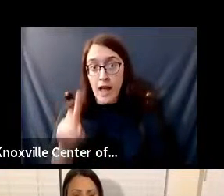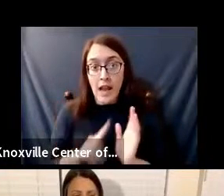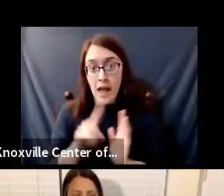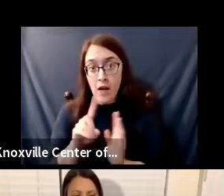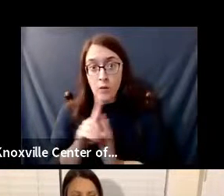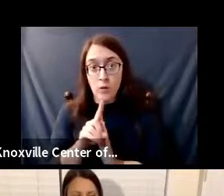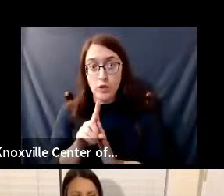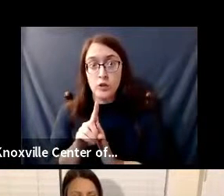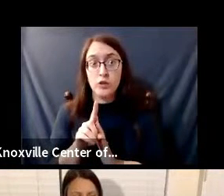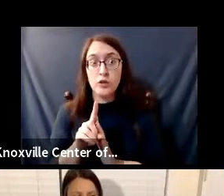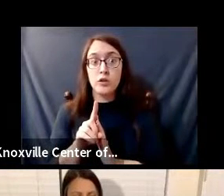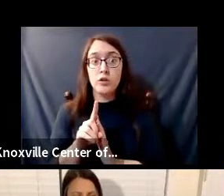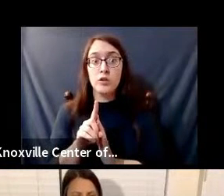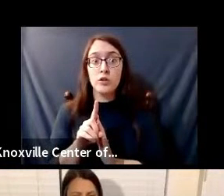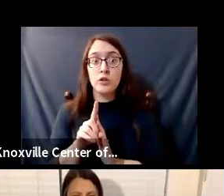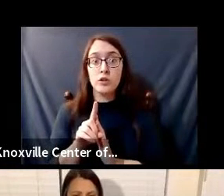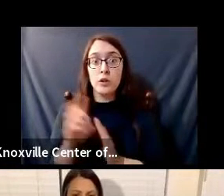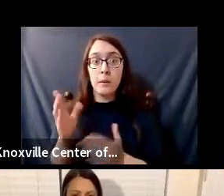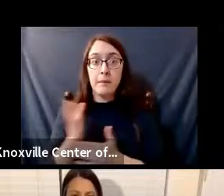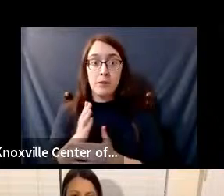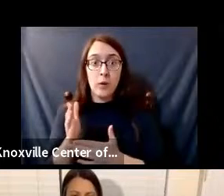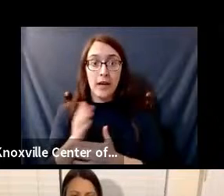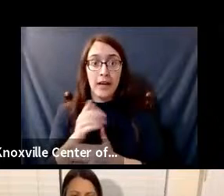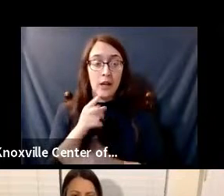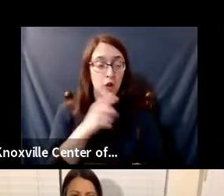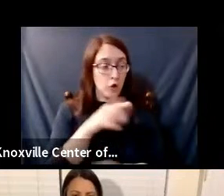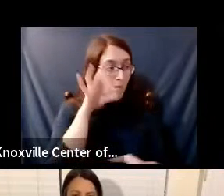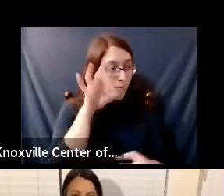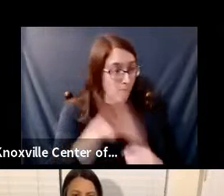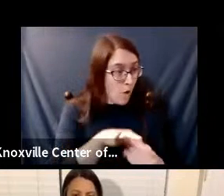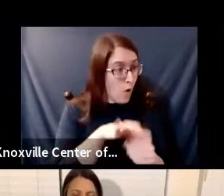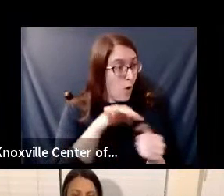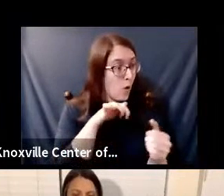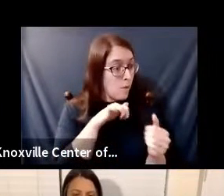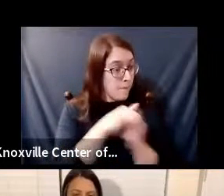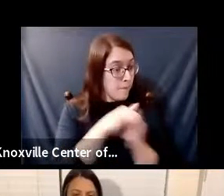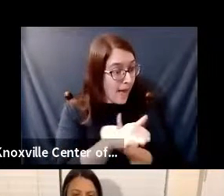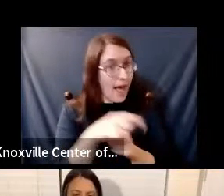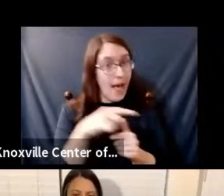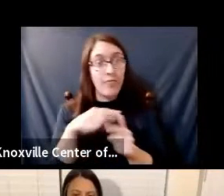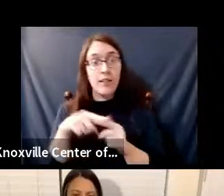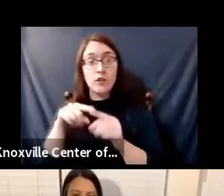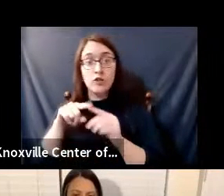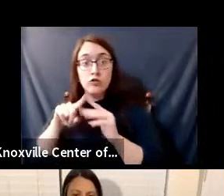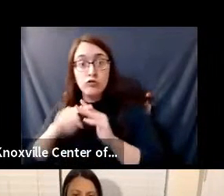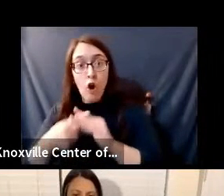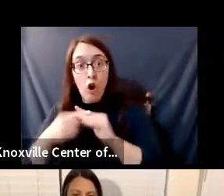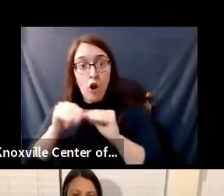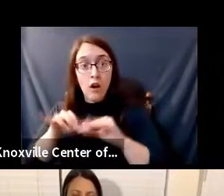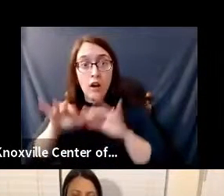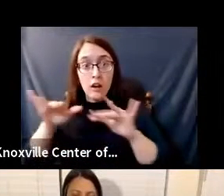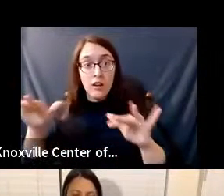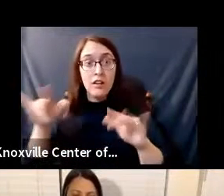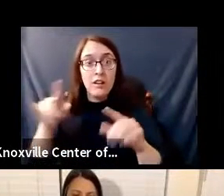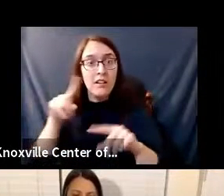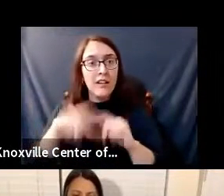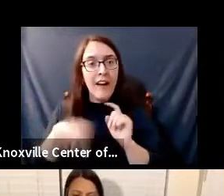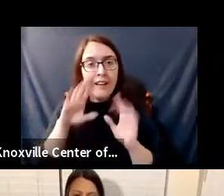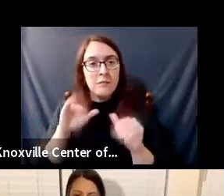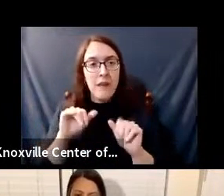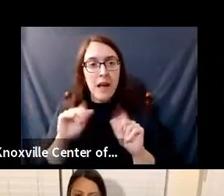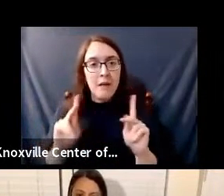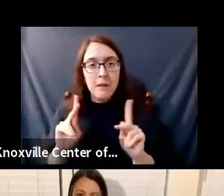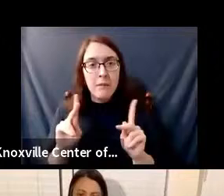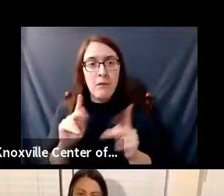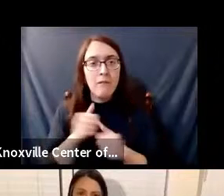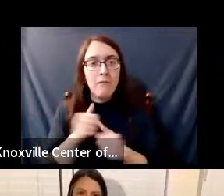would like to have between the time you vote on it until it takes effect. That is, you can't very well expect people to follow a law they've